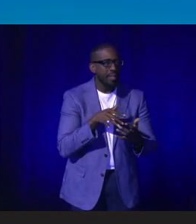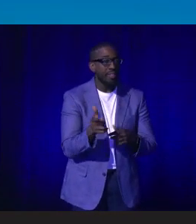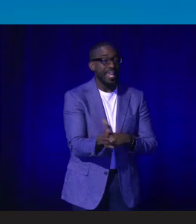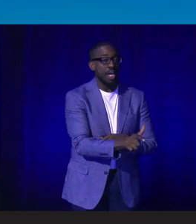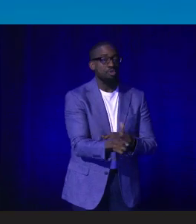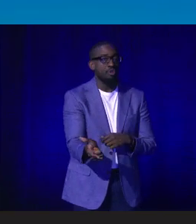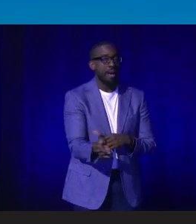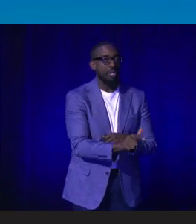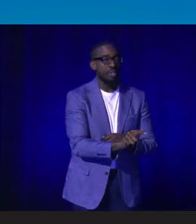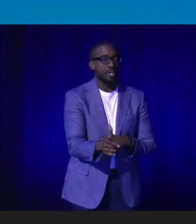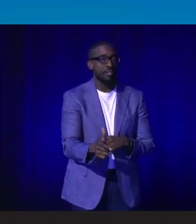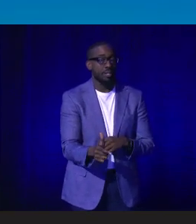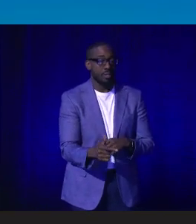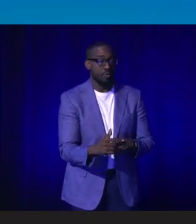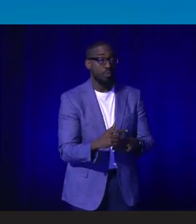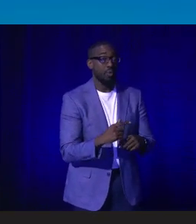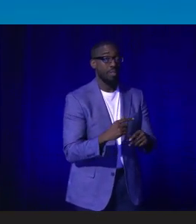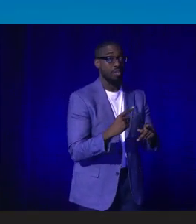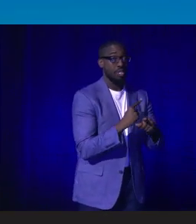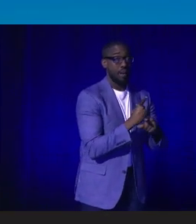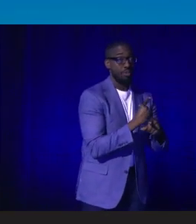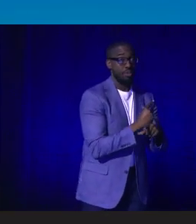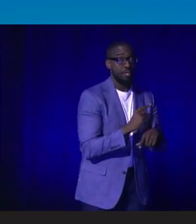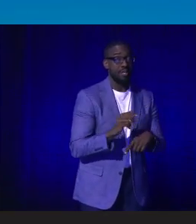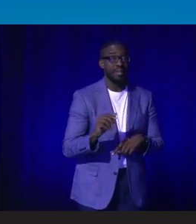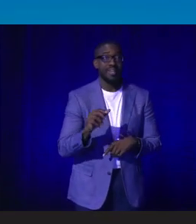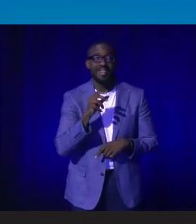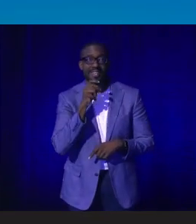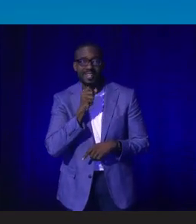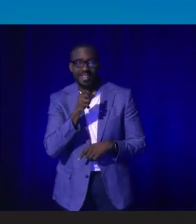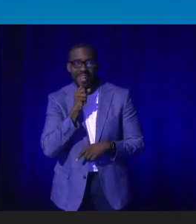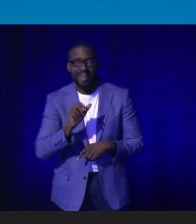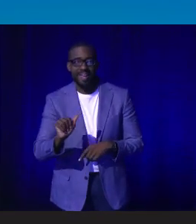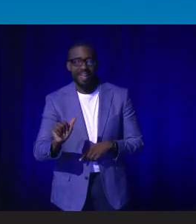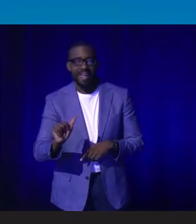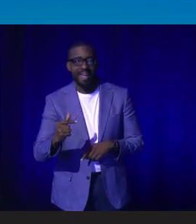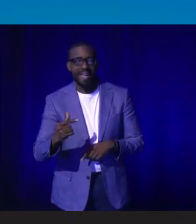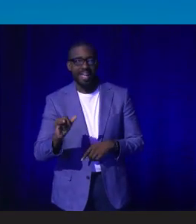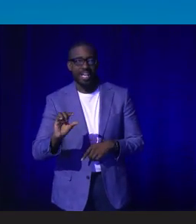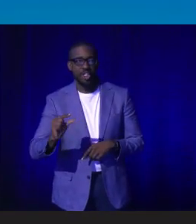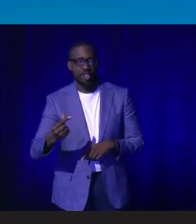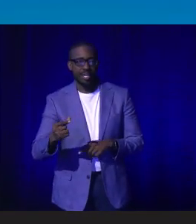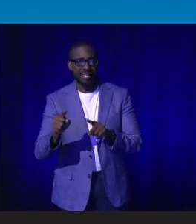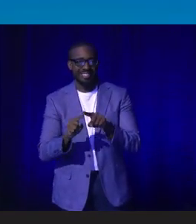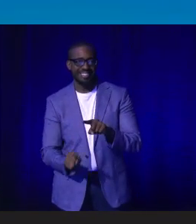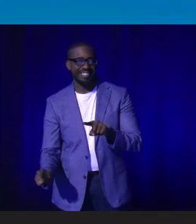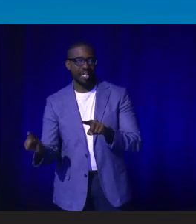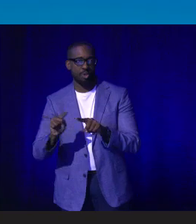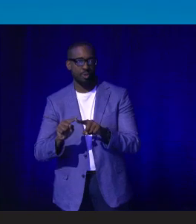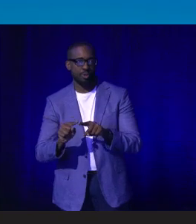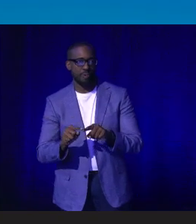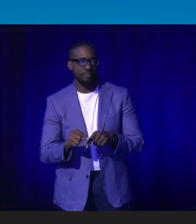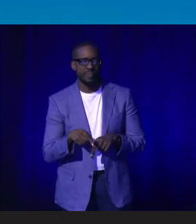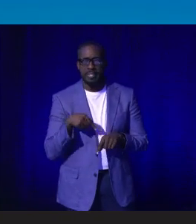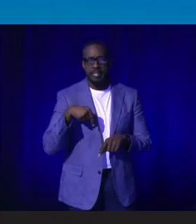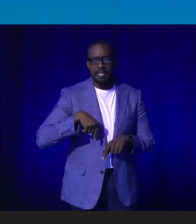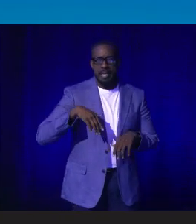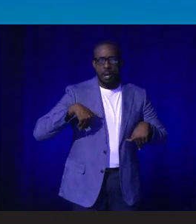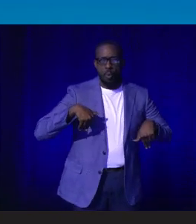and aging. So cycle life with respect to the cooling geometries. I don't think this has yet been investigated much.